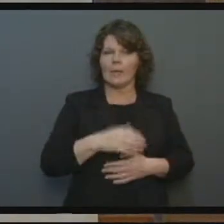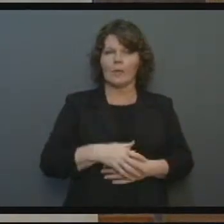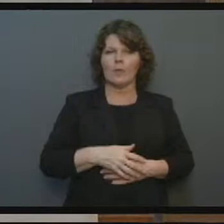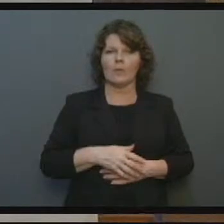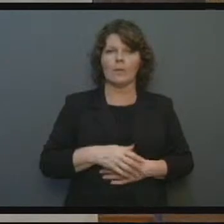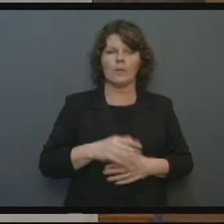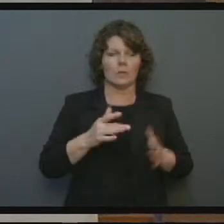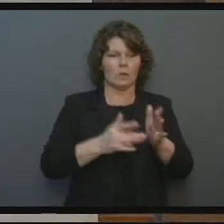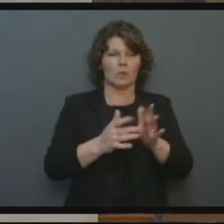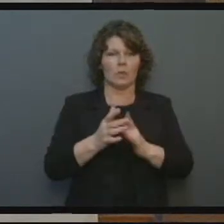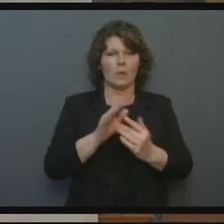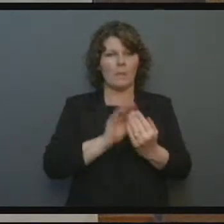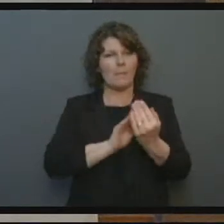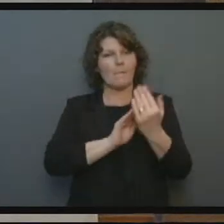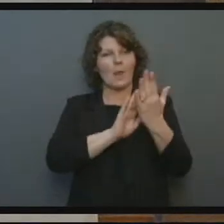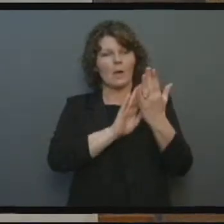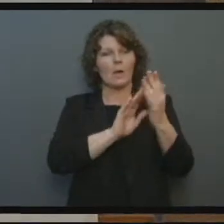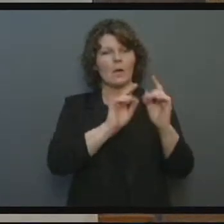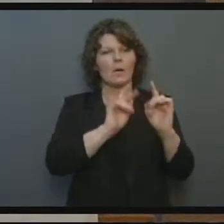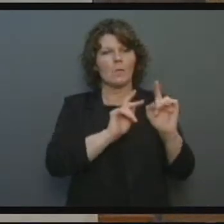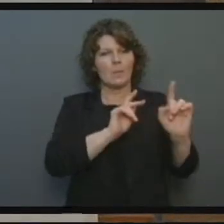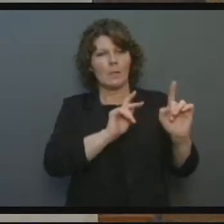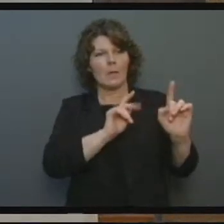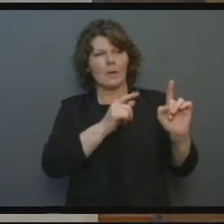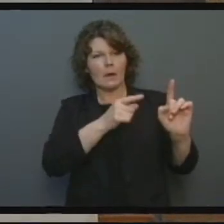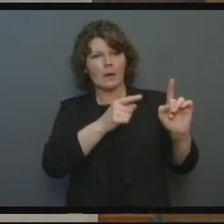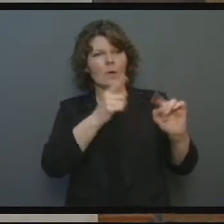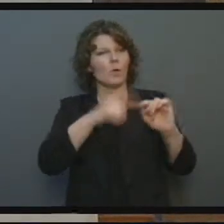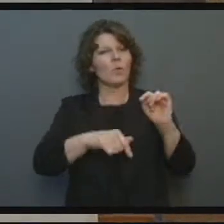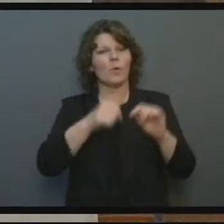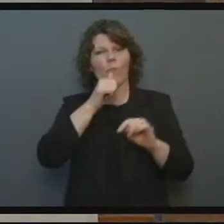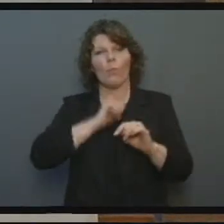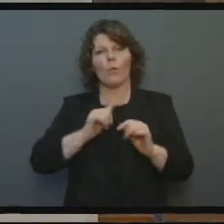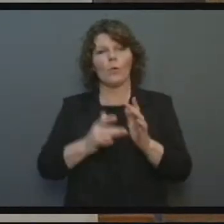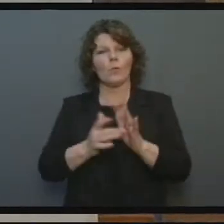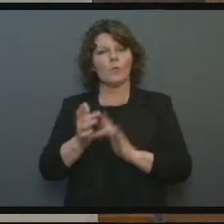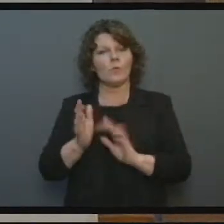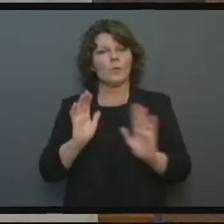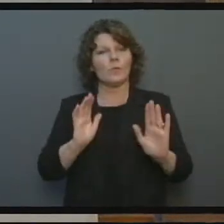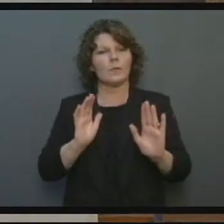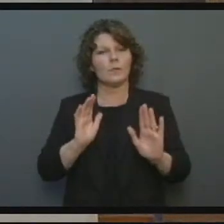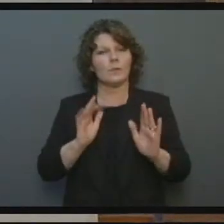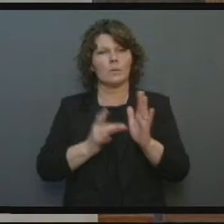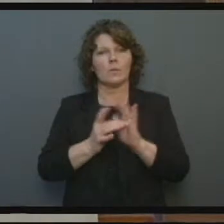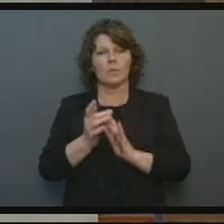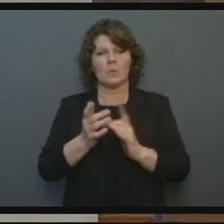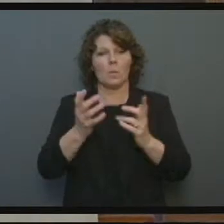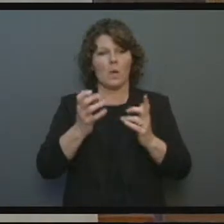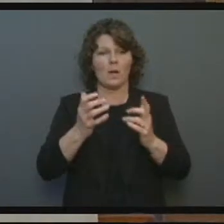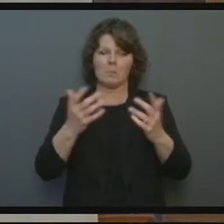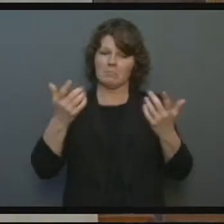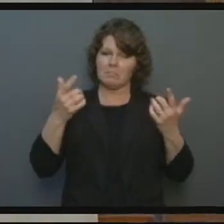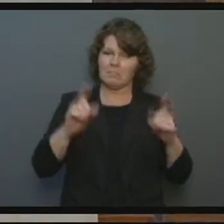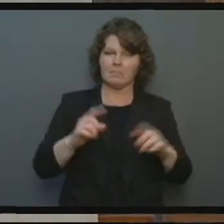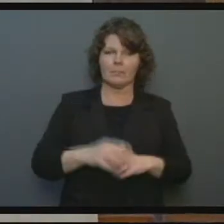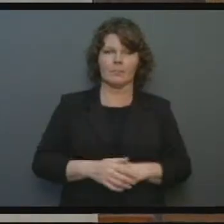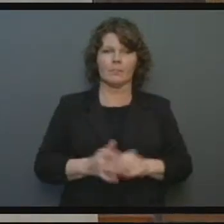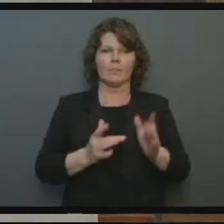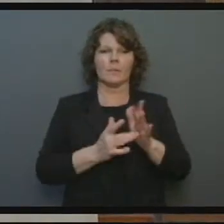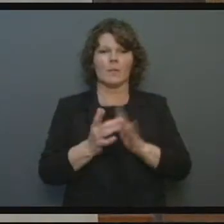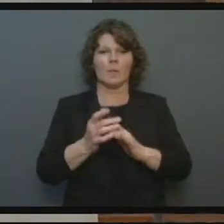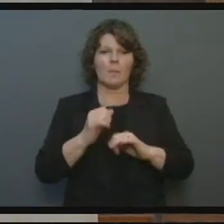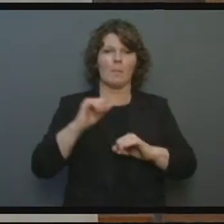eye, and none of them could enslave him. They could do nothing apart from his will. Jesus stood up to the powers of the